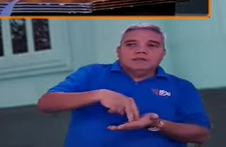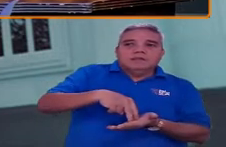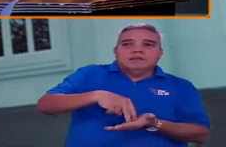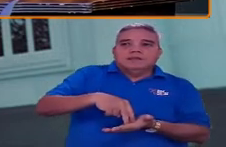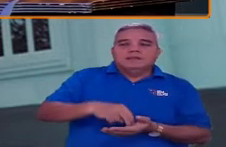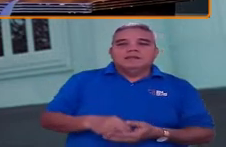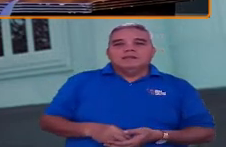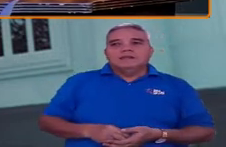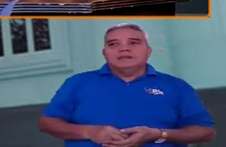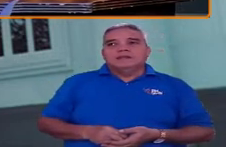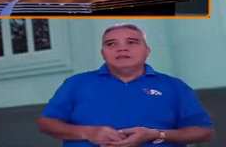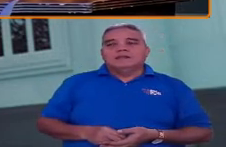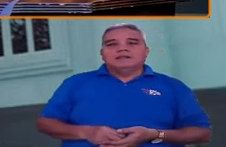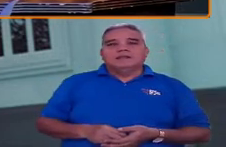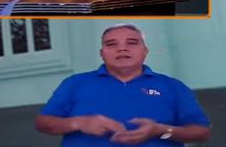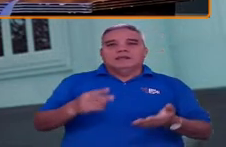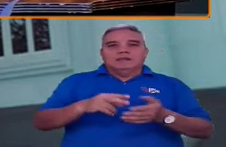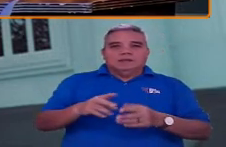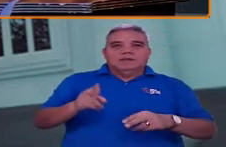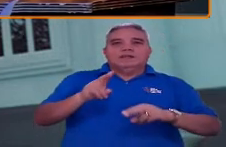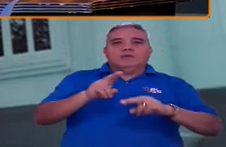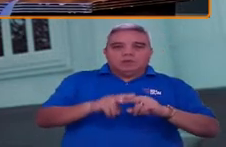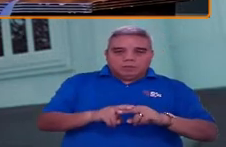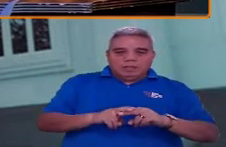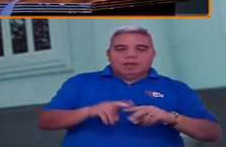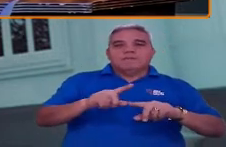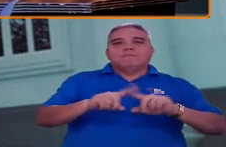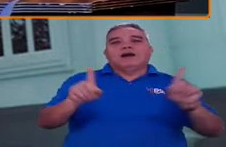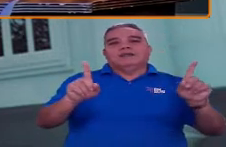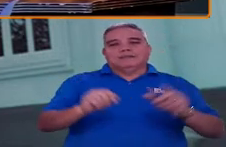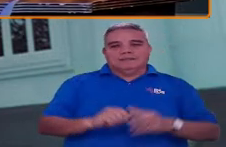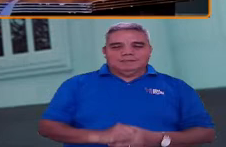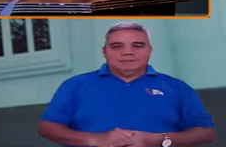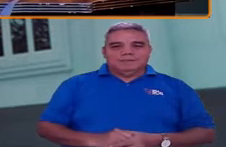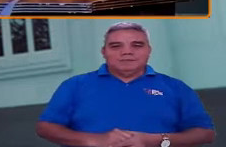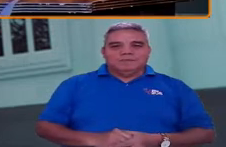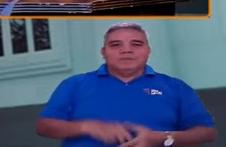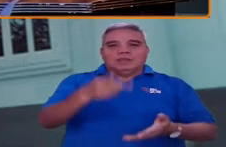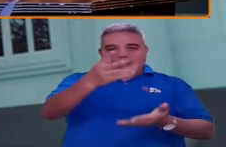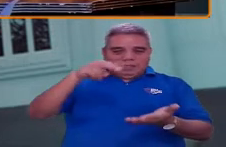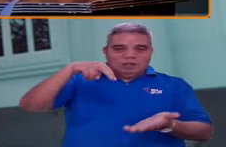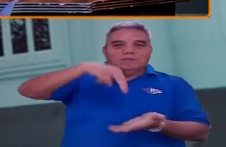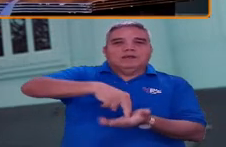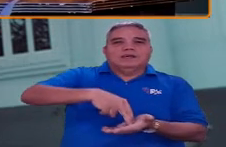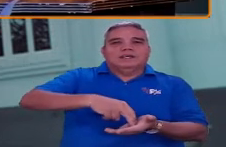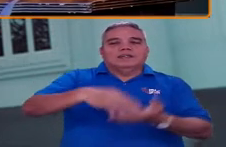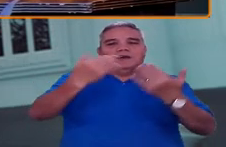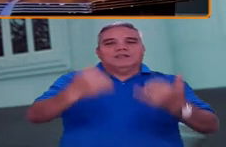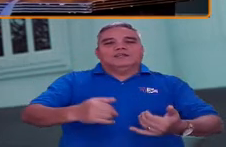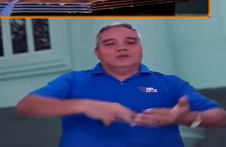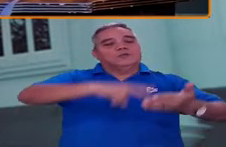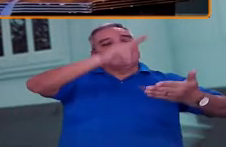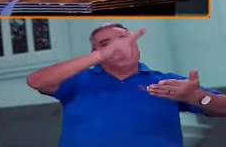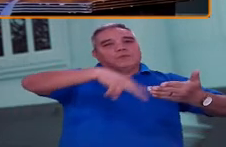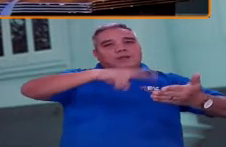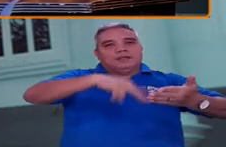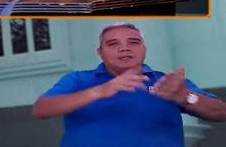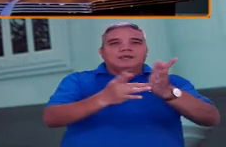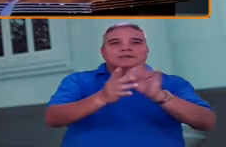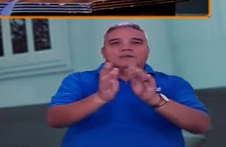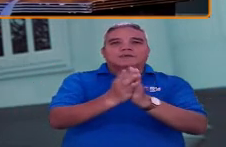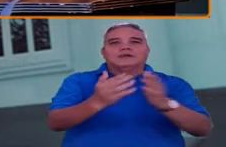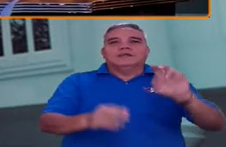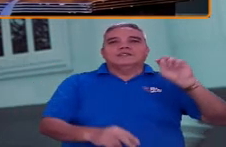tindog. May lingkod naman unta mo, pero nagtindog naman mo. So let us go, we're going to read